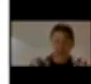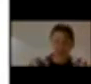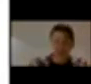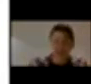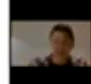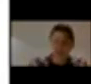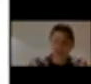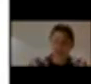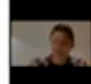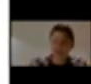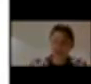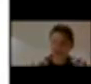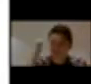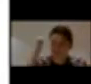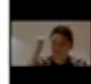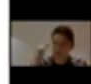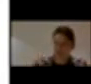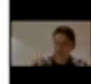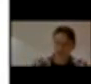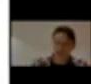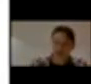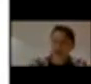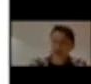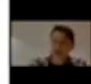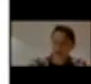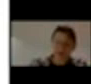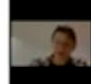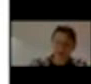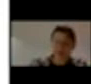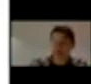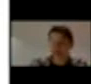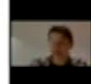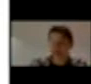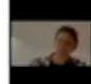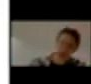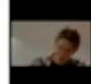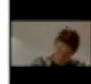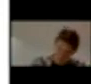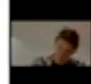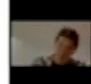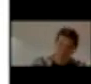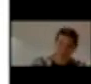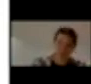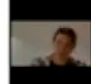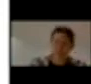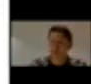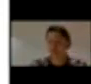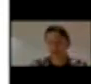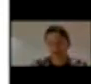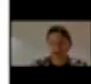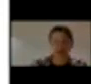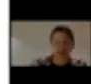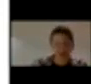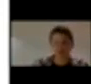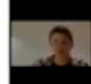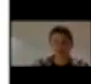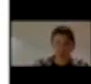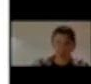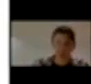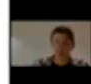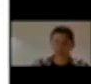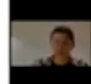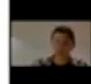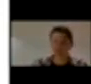Fortunately, the hijra community prevailed, and in modern day India, as in the past, they have a